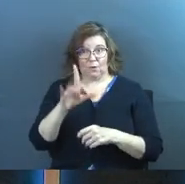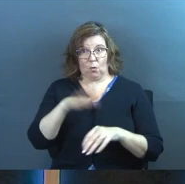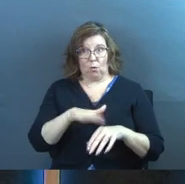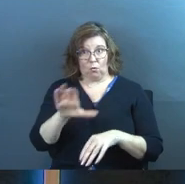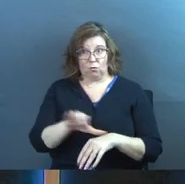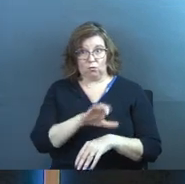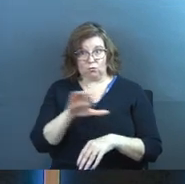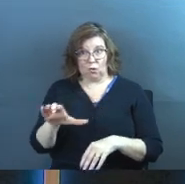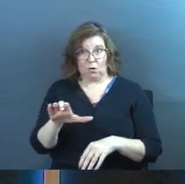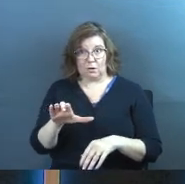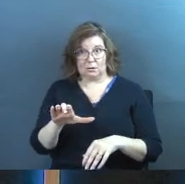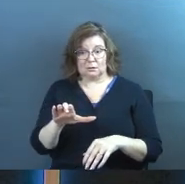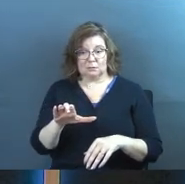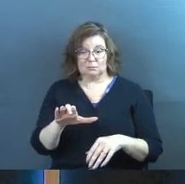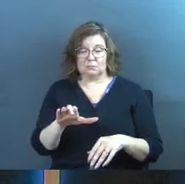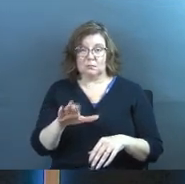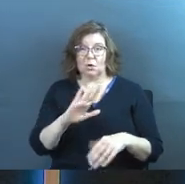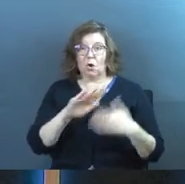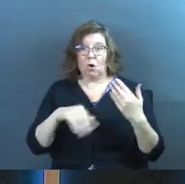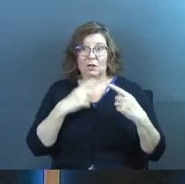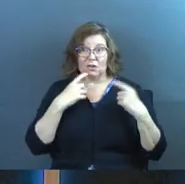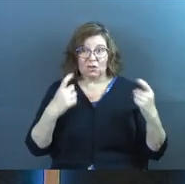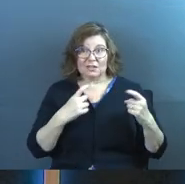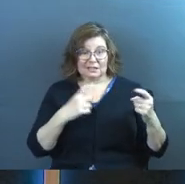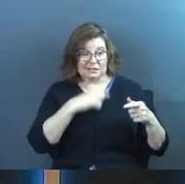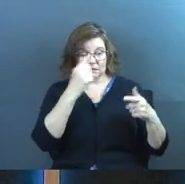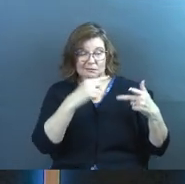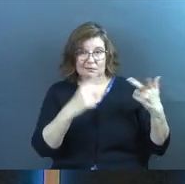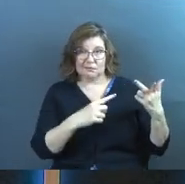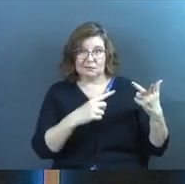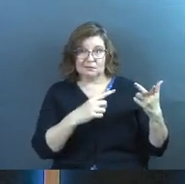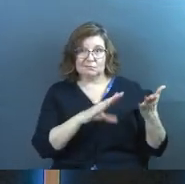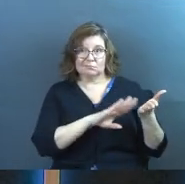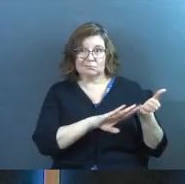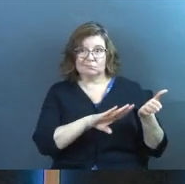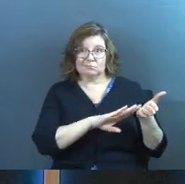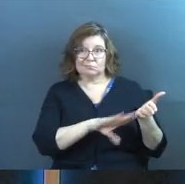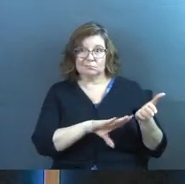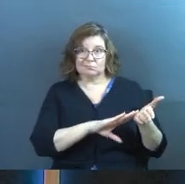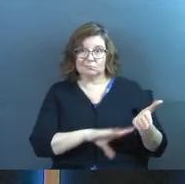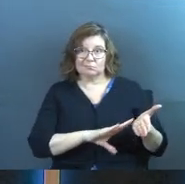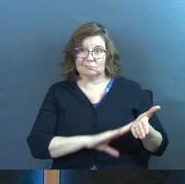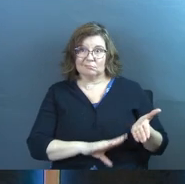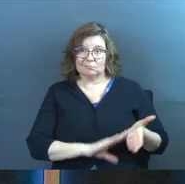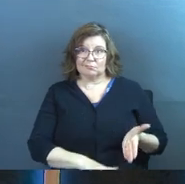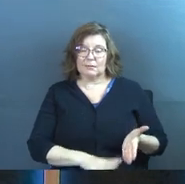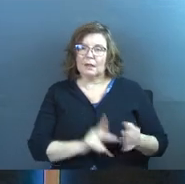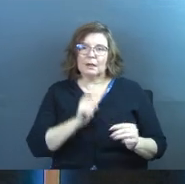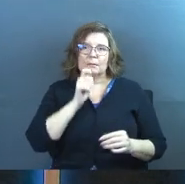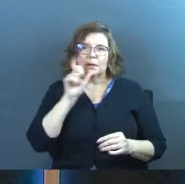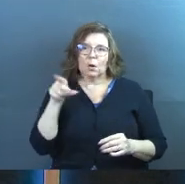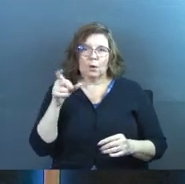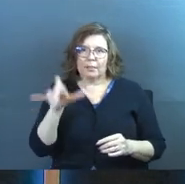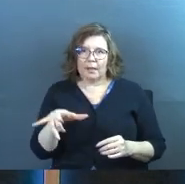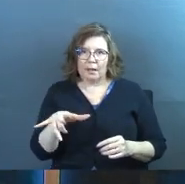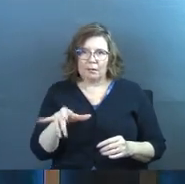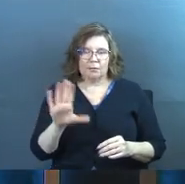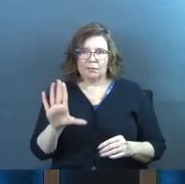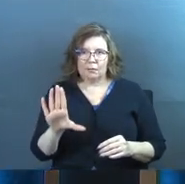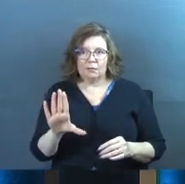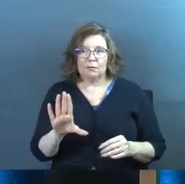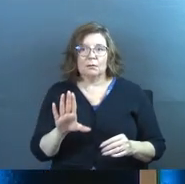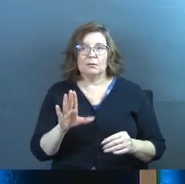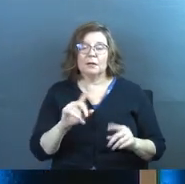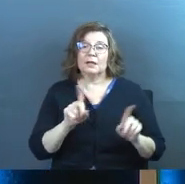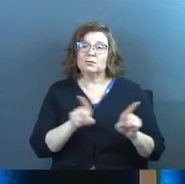the cross a pardon for all your sin and all your past. It's pardoned. But it's not just that. It's not just